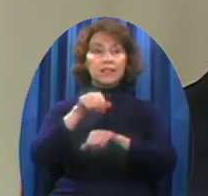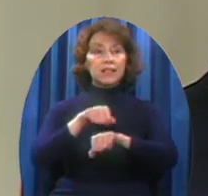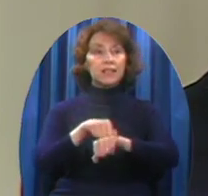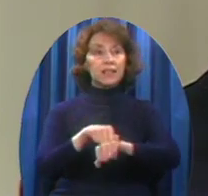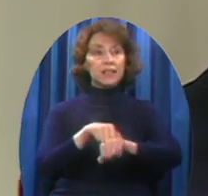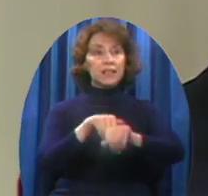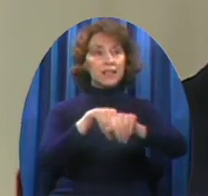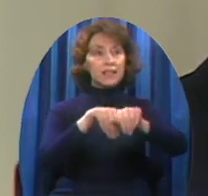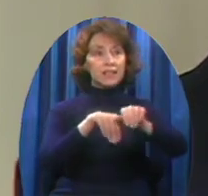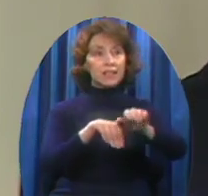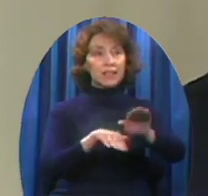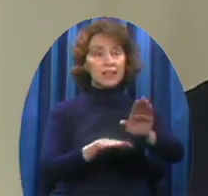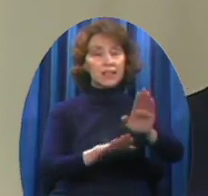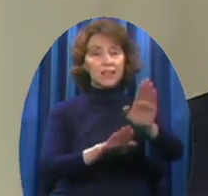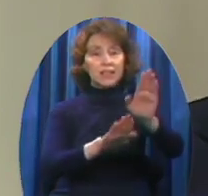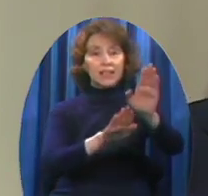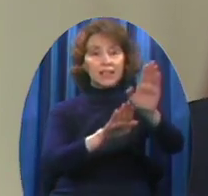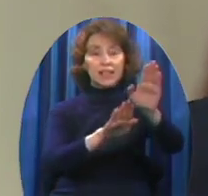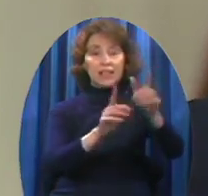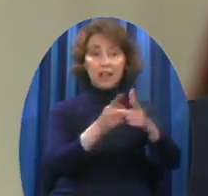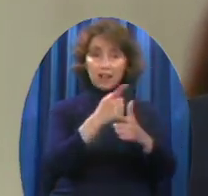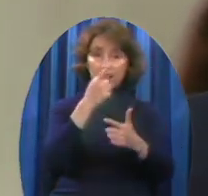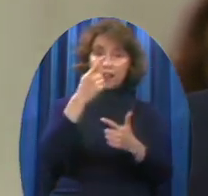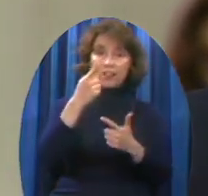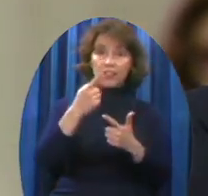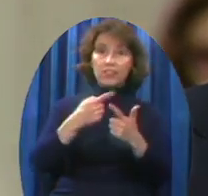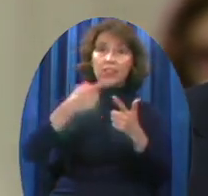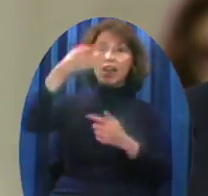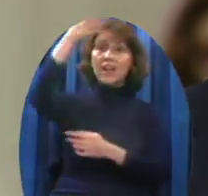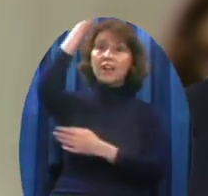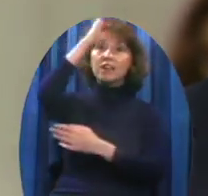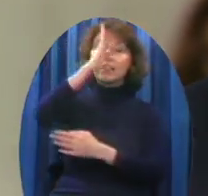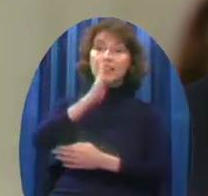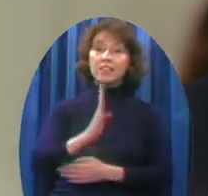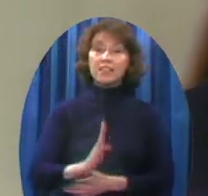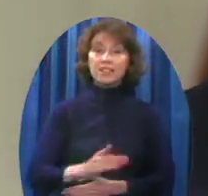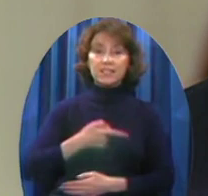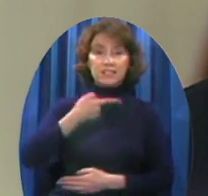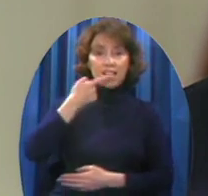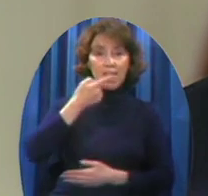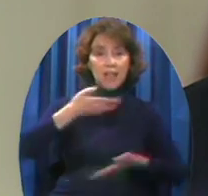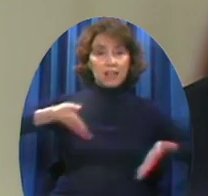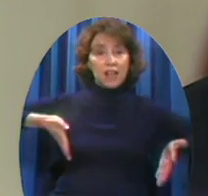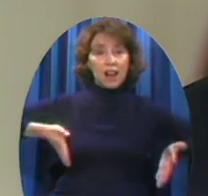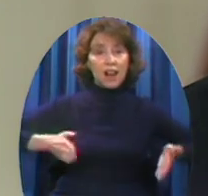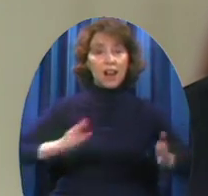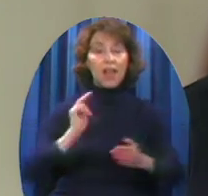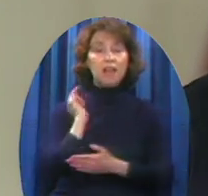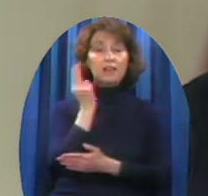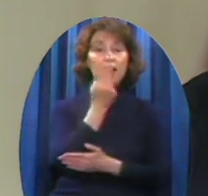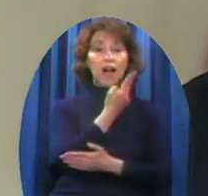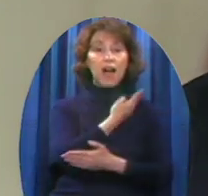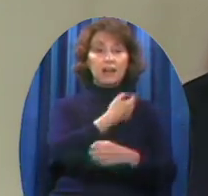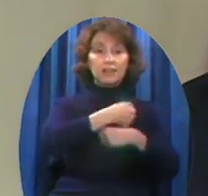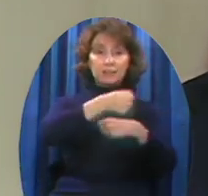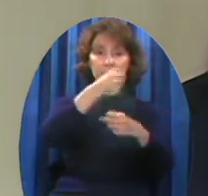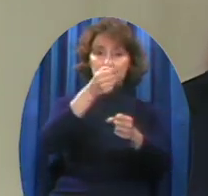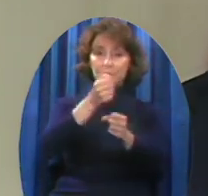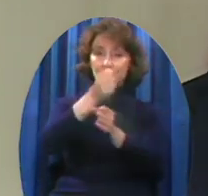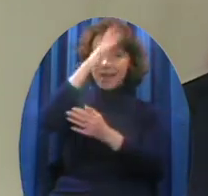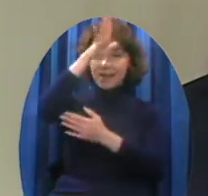hill. Then He said, let us make man